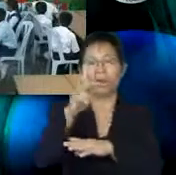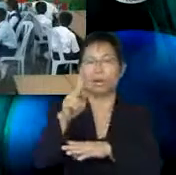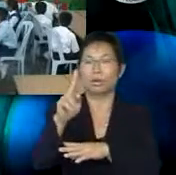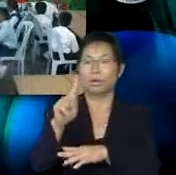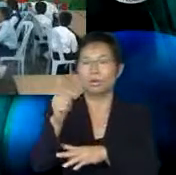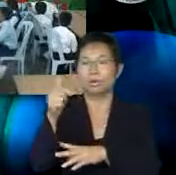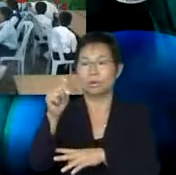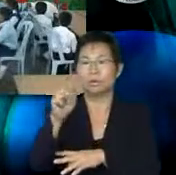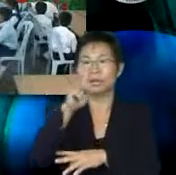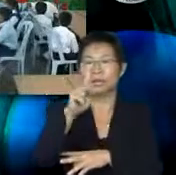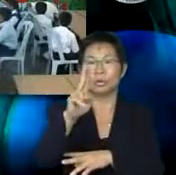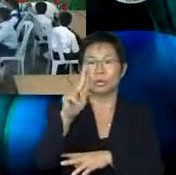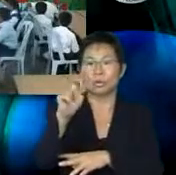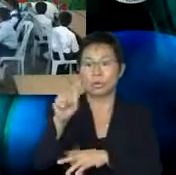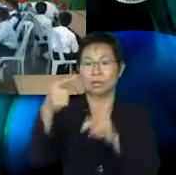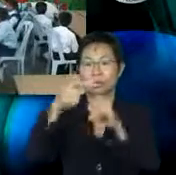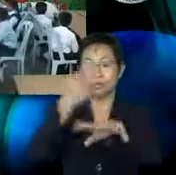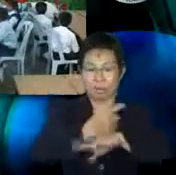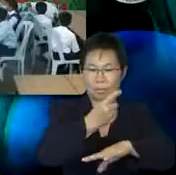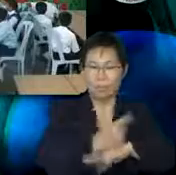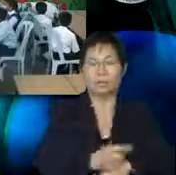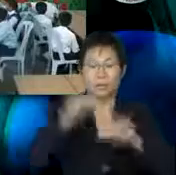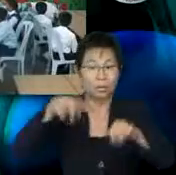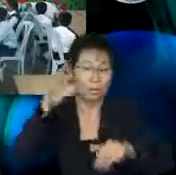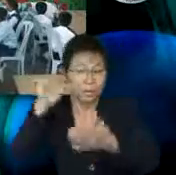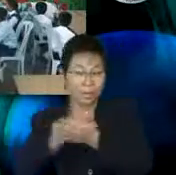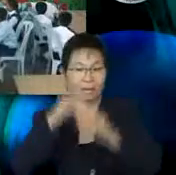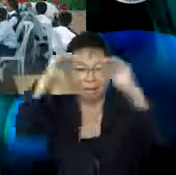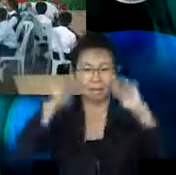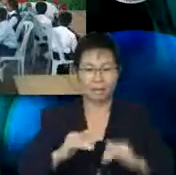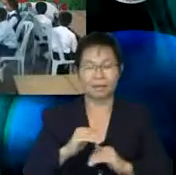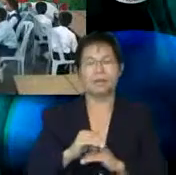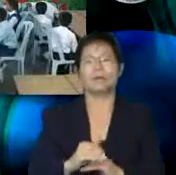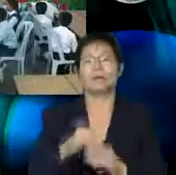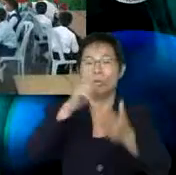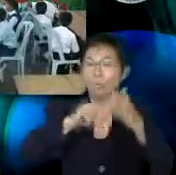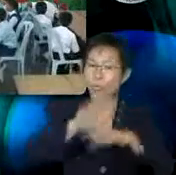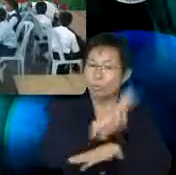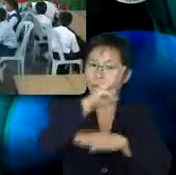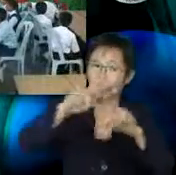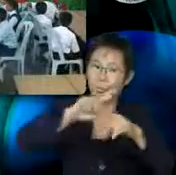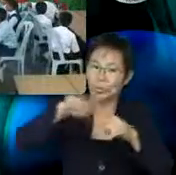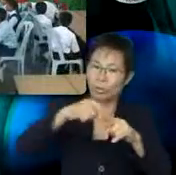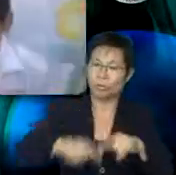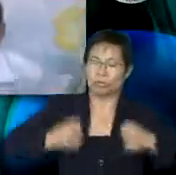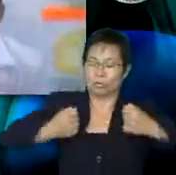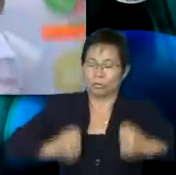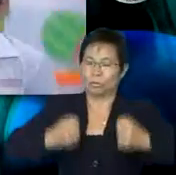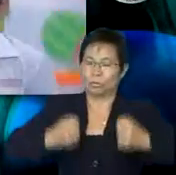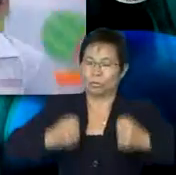Okay, good. Can you hear that? Okay, next. Kavindran, what do you wear when you go for games?